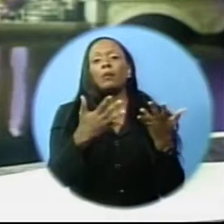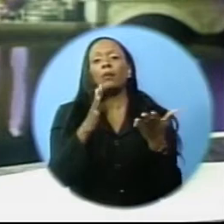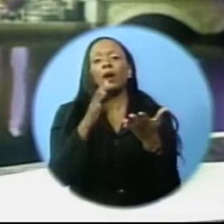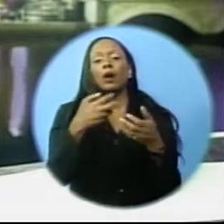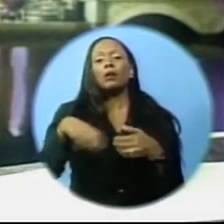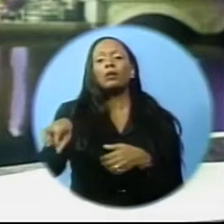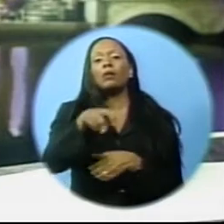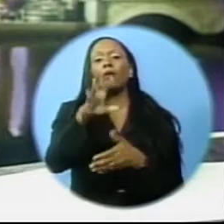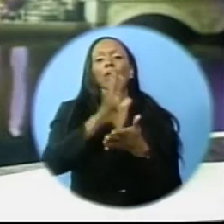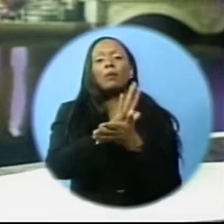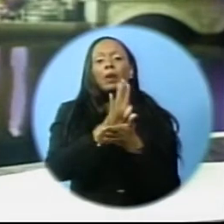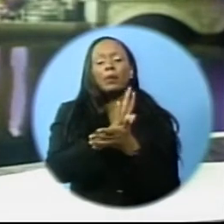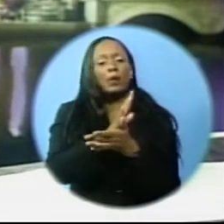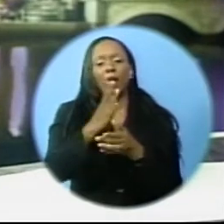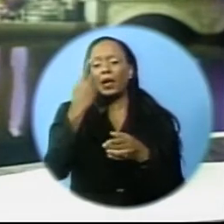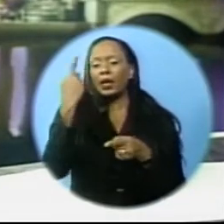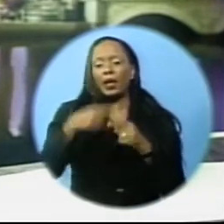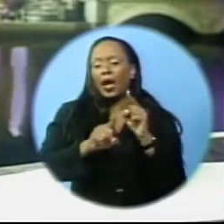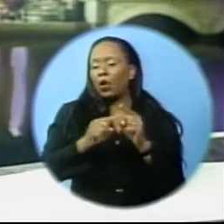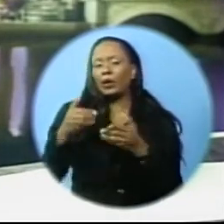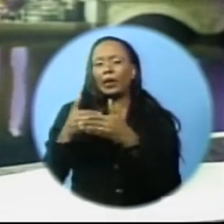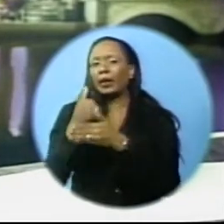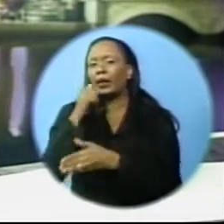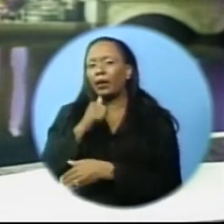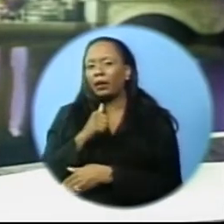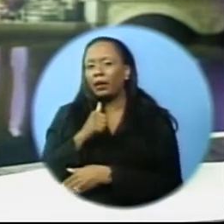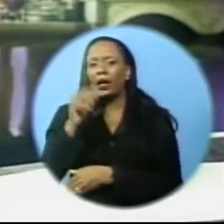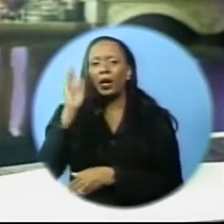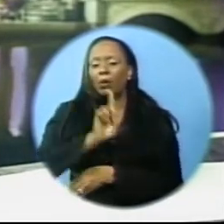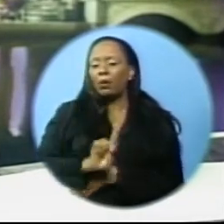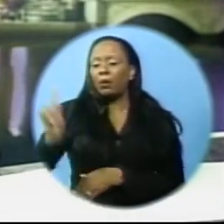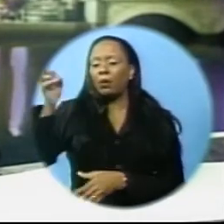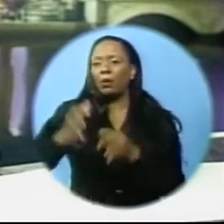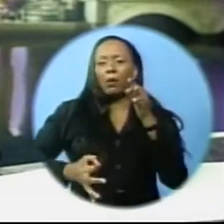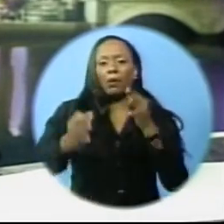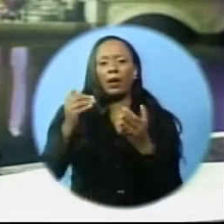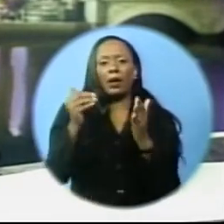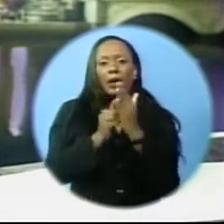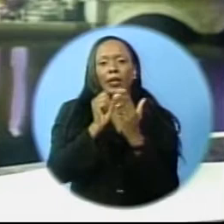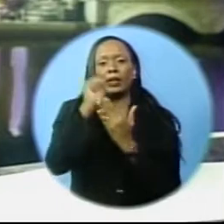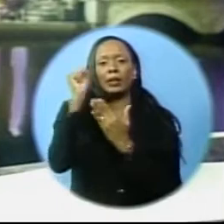from the complainant. He is to make another court appearance on September 5th.